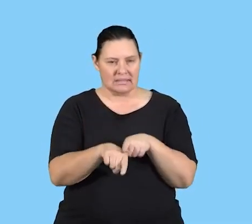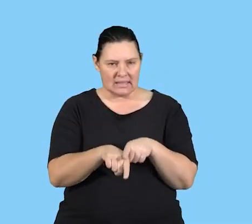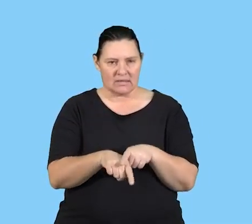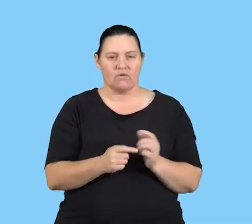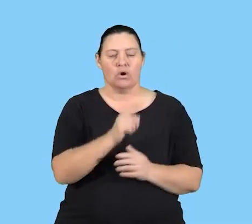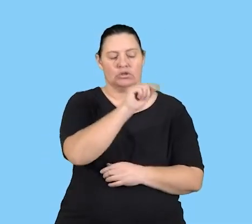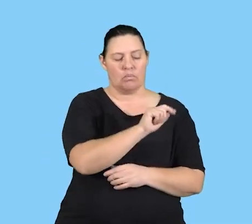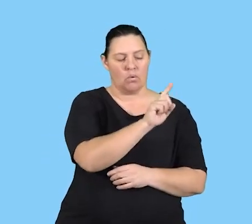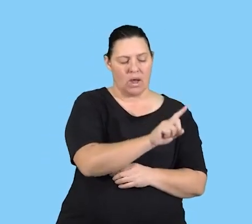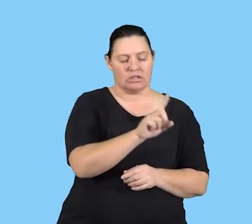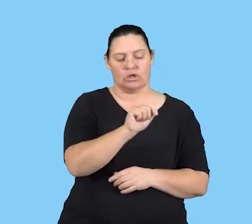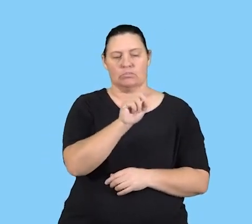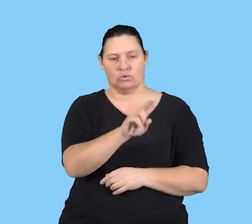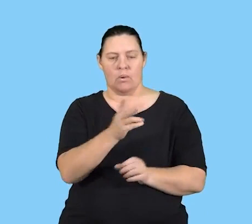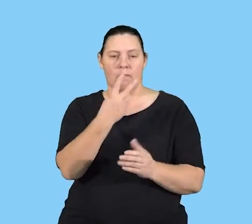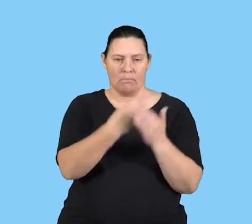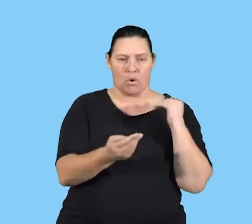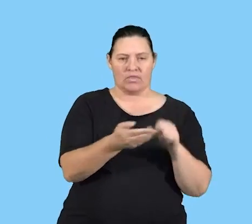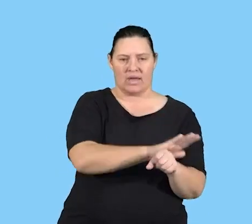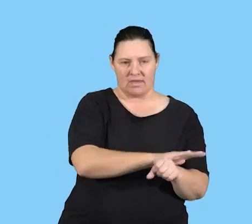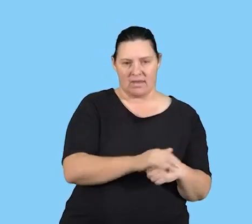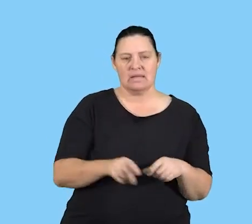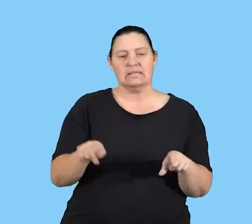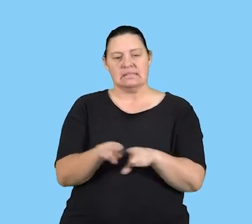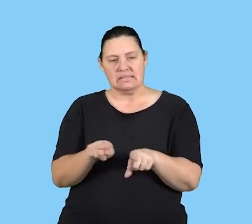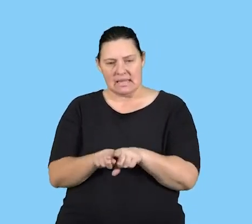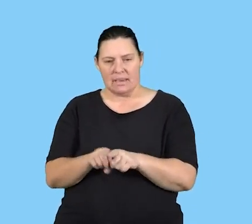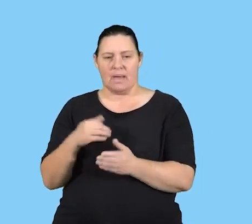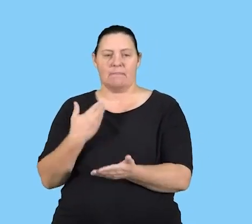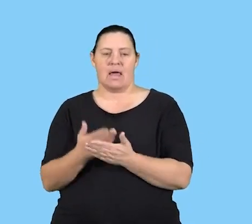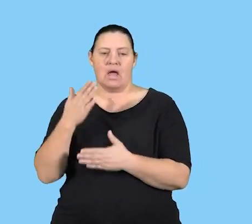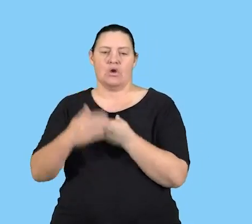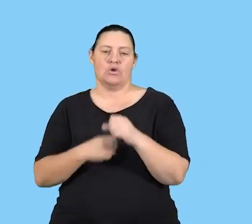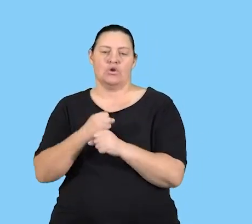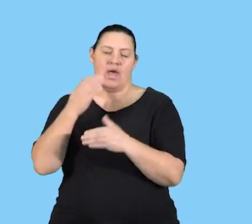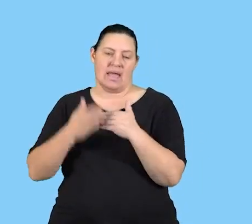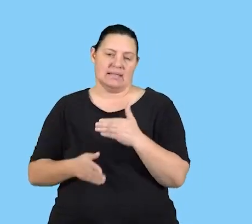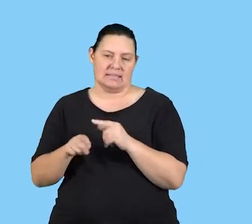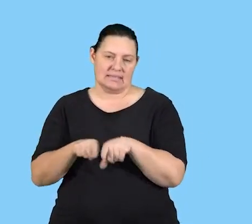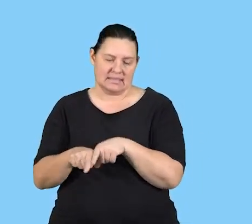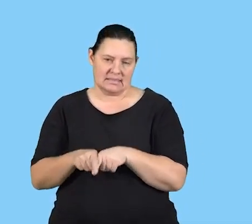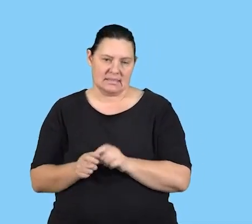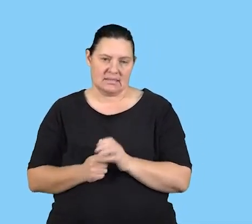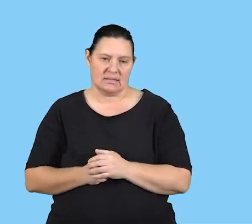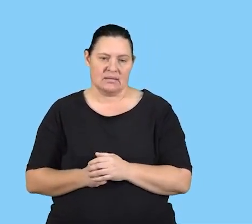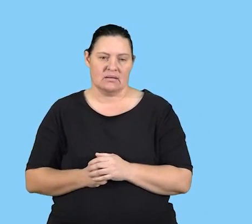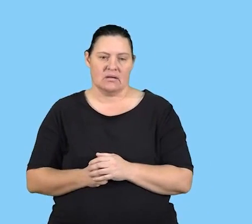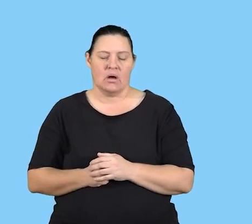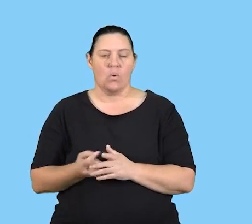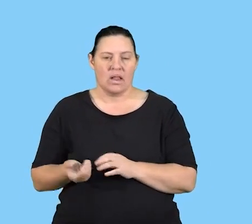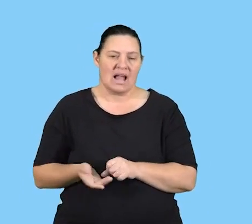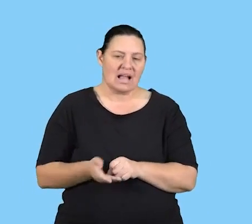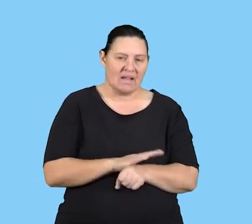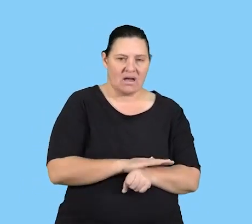for term 1 and also term 2. Same applies to the end of the year test. The end of the year test